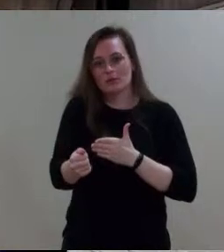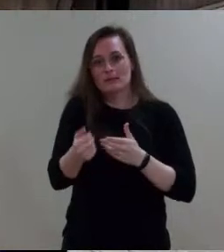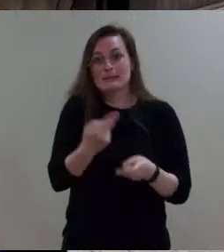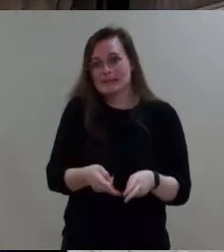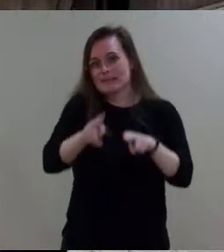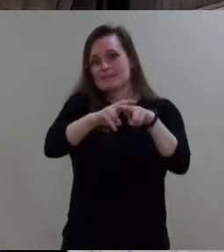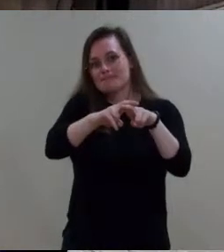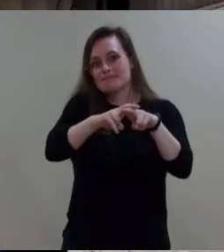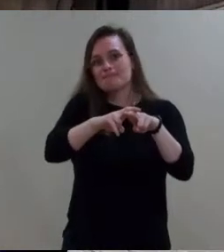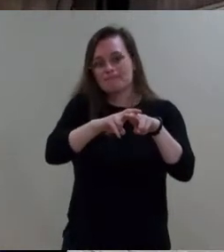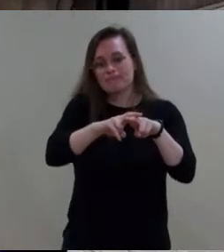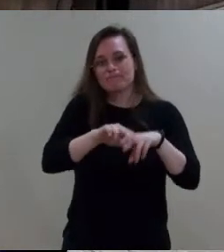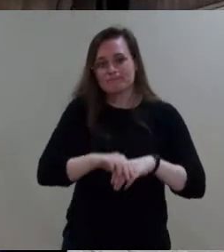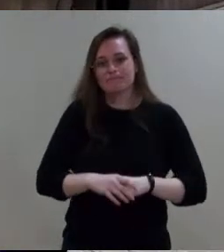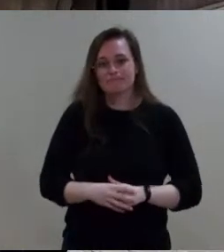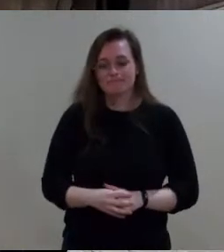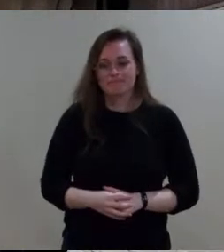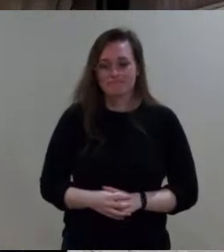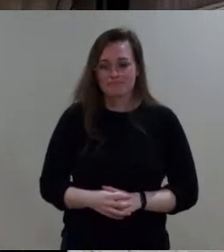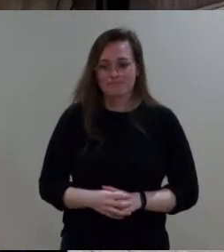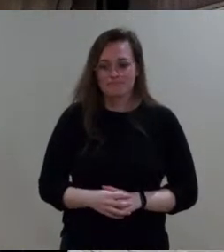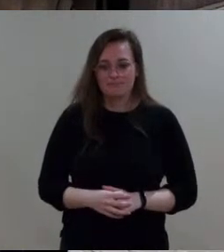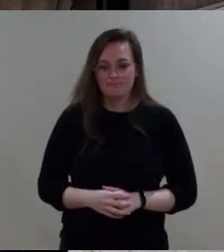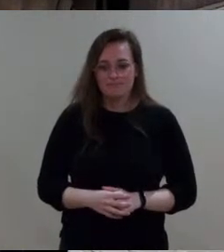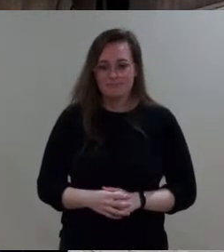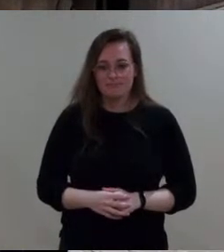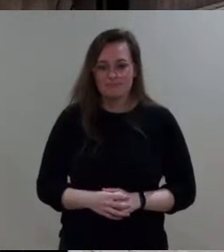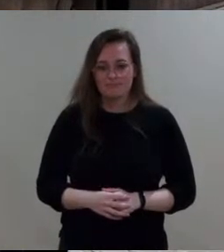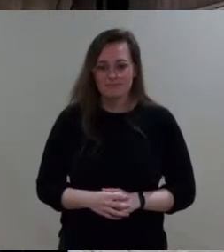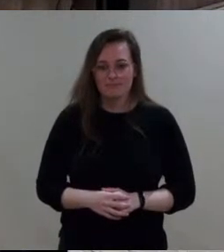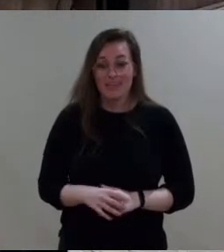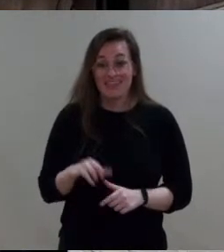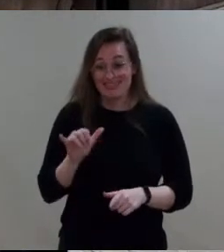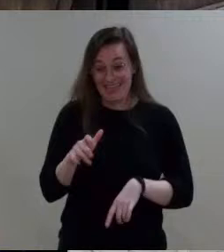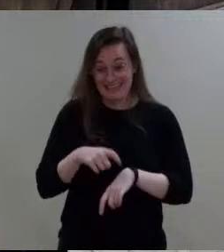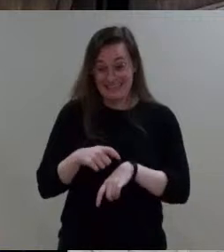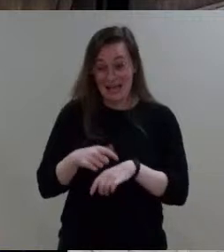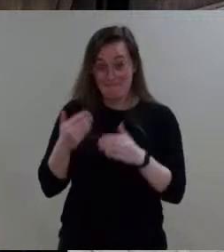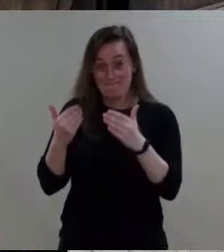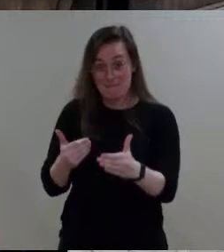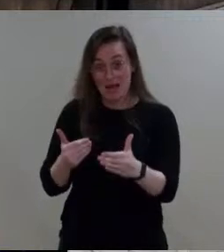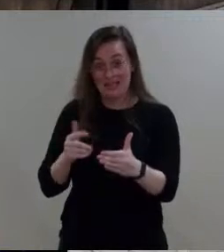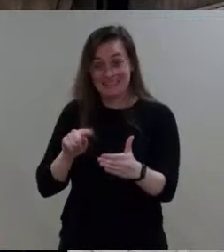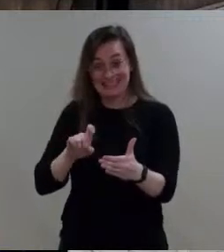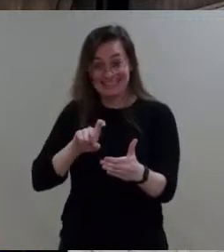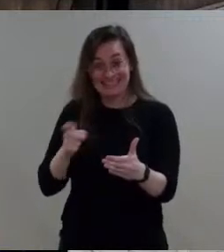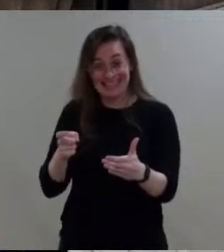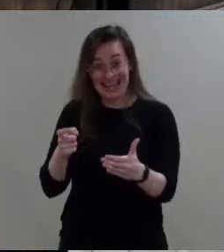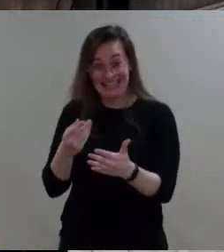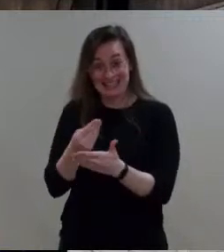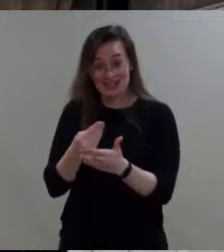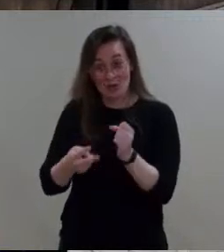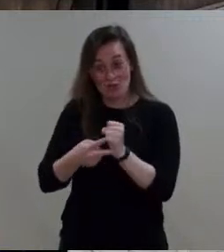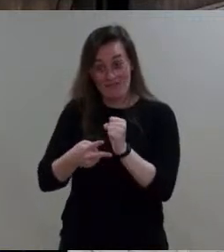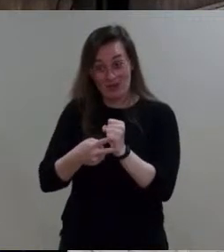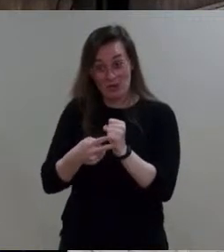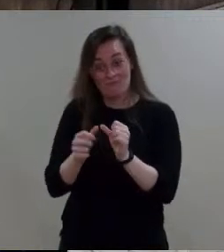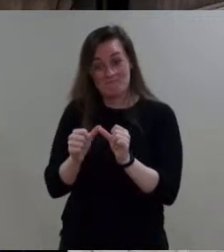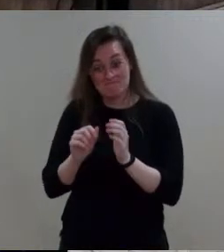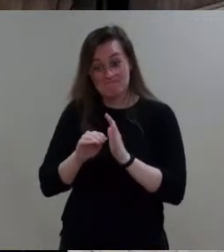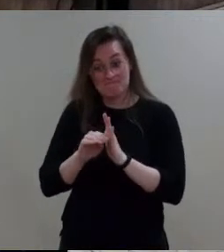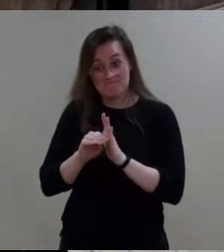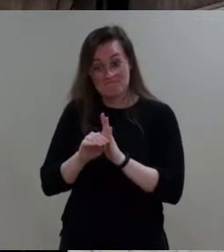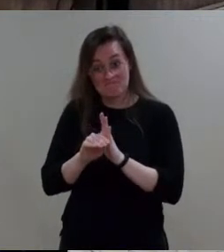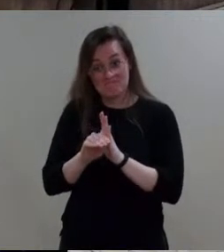that same period, our actual tax revenue has remained fairly stable, just short of